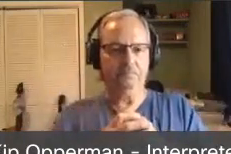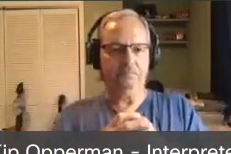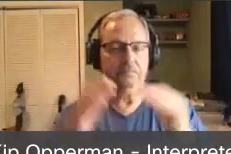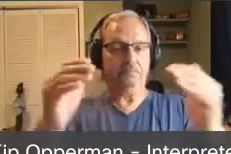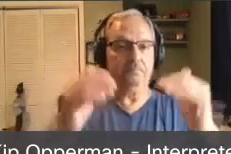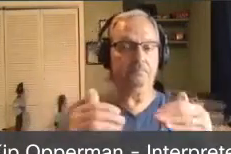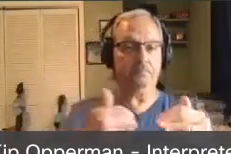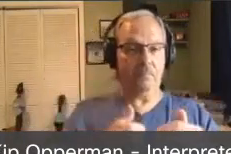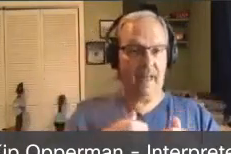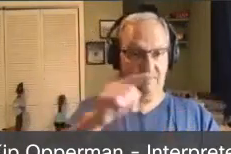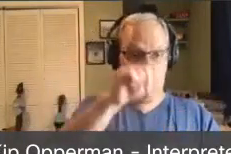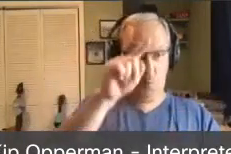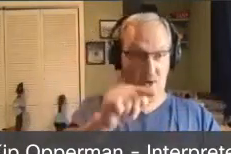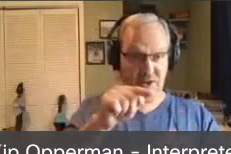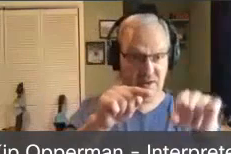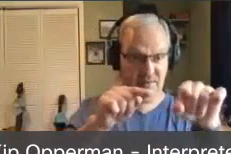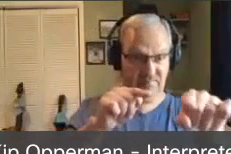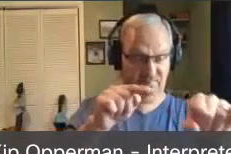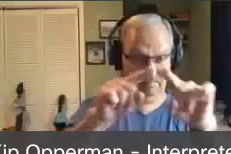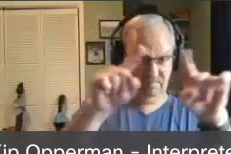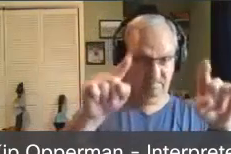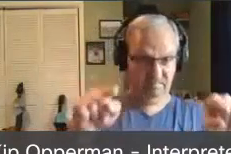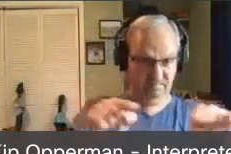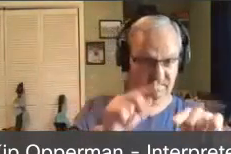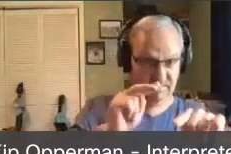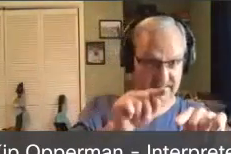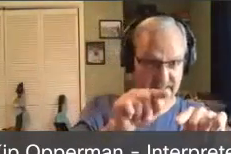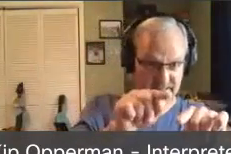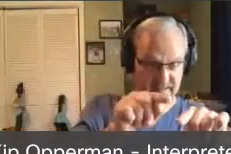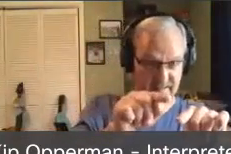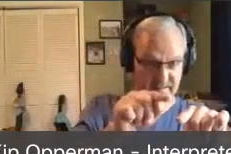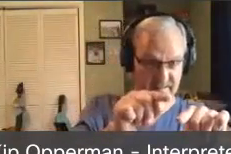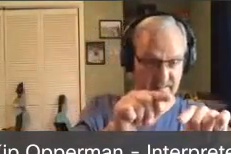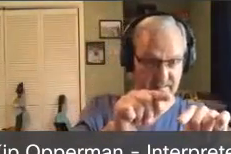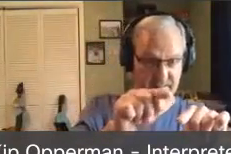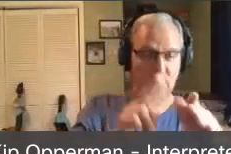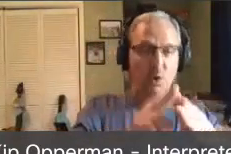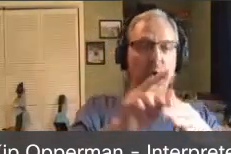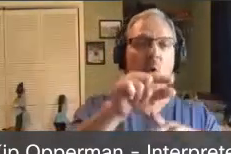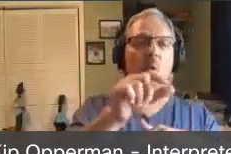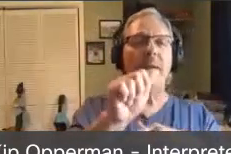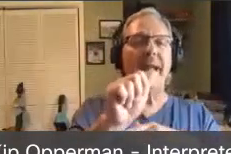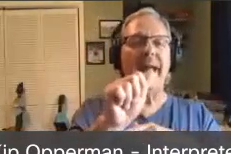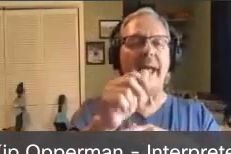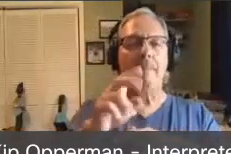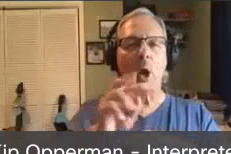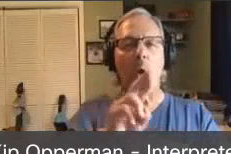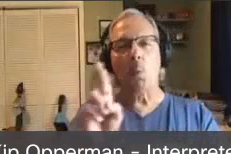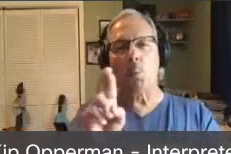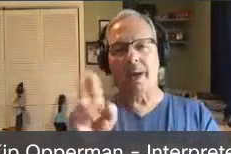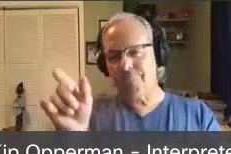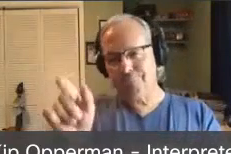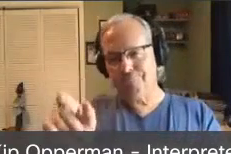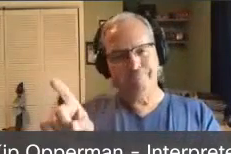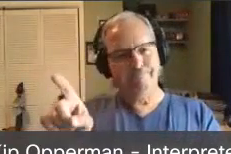If you have any questions for the presenters or in regards to the technology, please use the Q&A pod on the right of your screen to type in